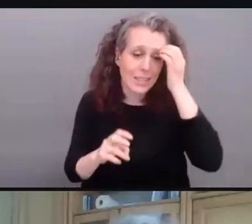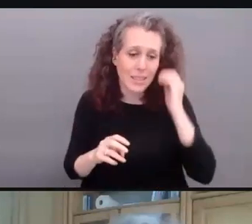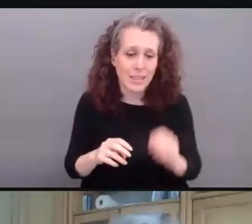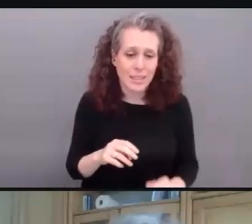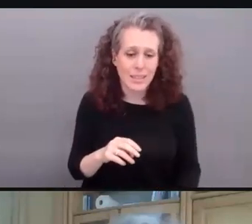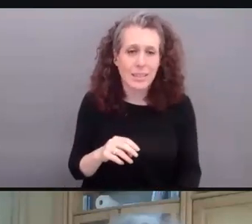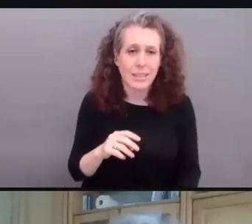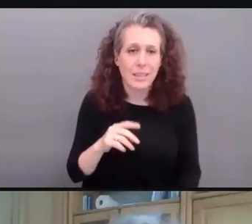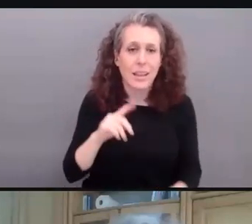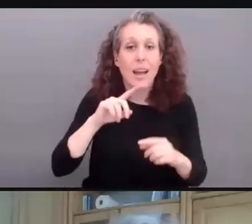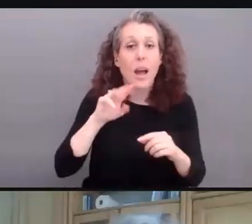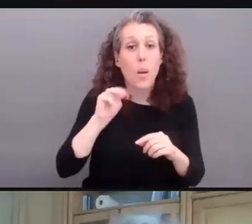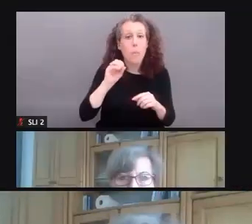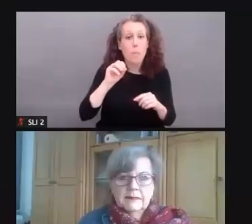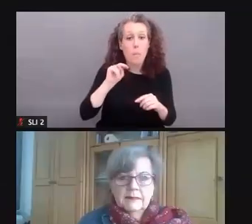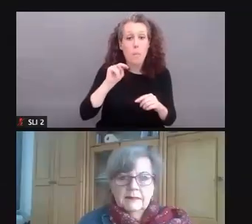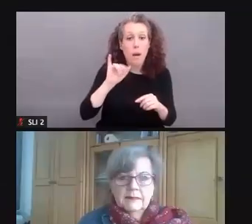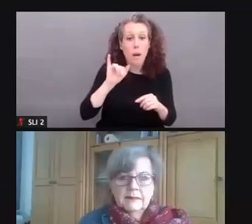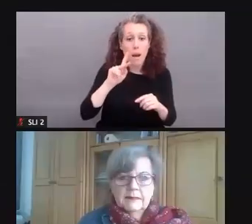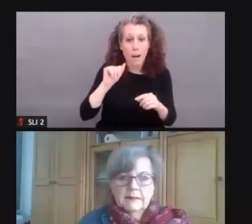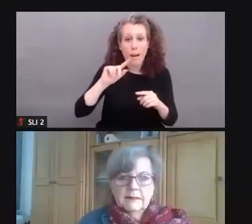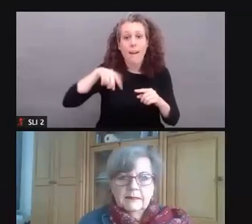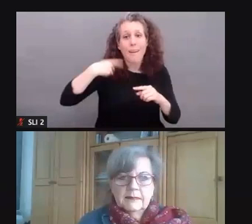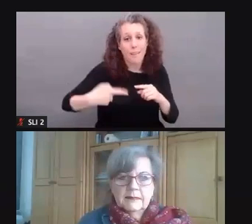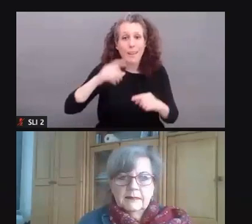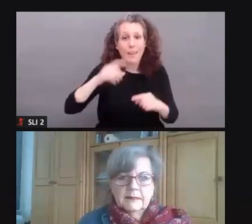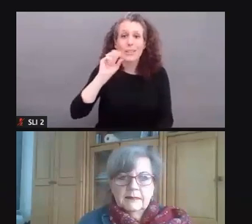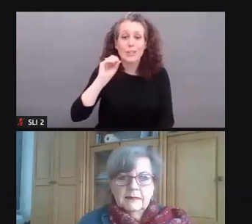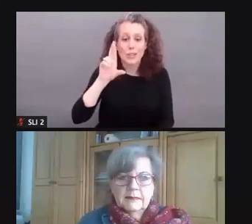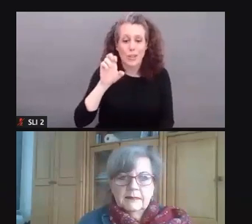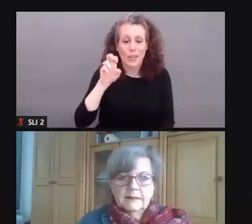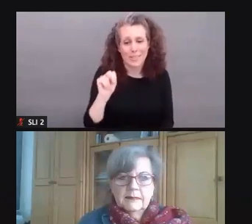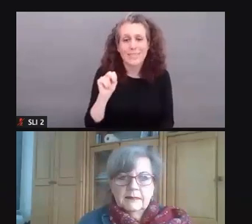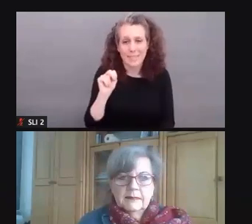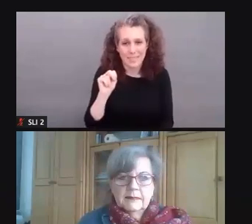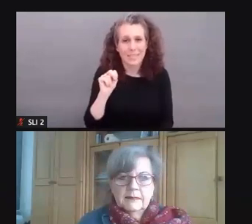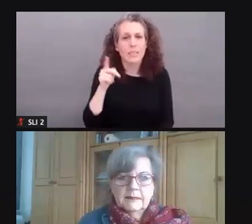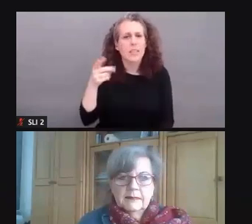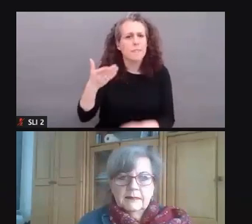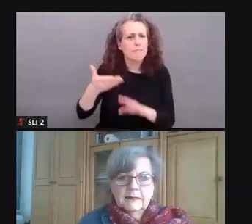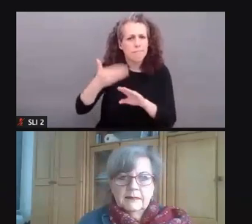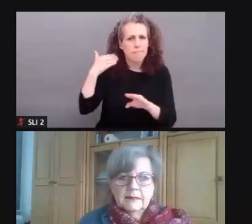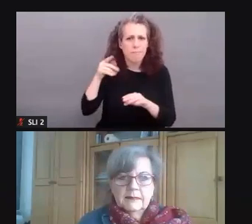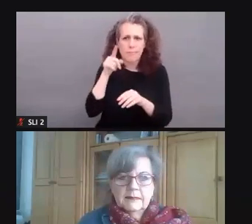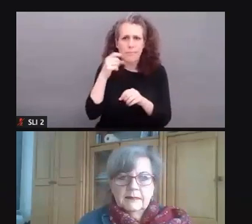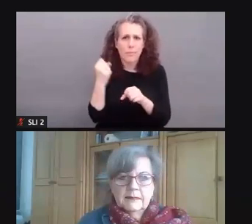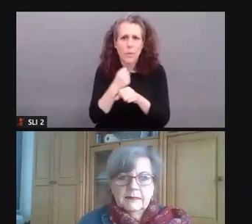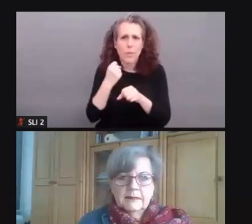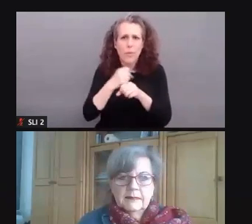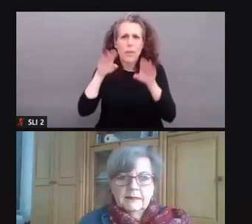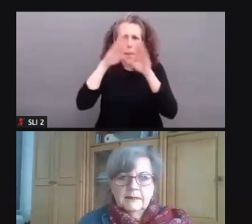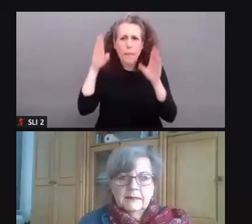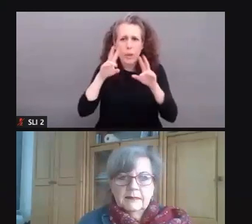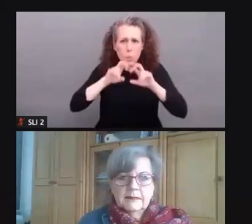after Monica, he's also a project team expert. He previously worked for the Danish Building Research Institute. He's